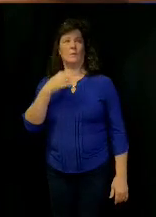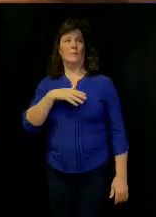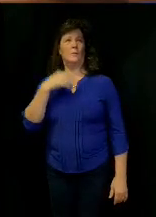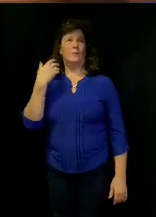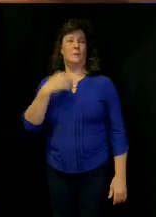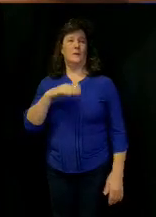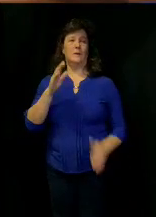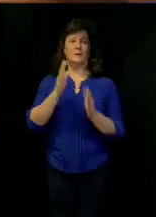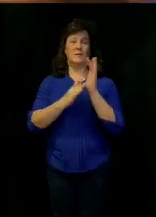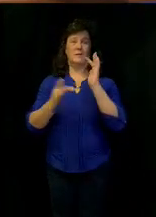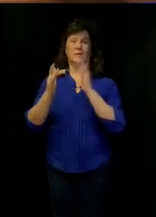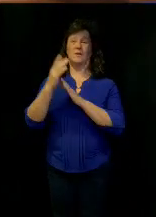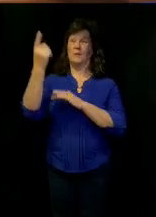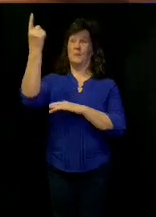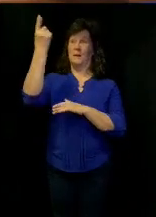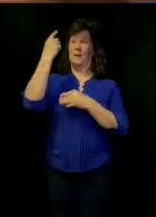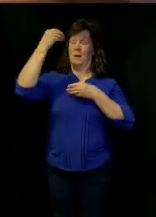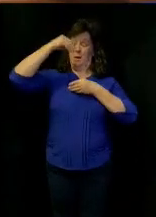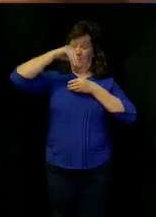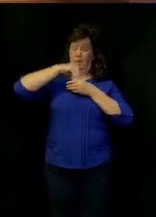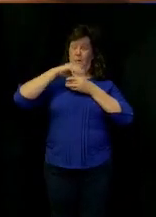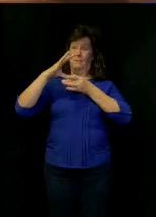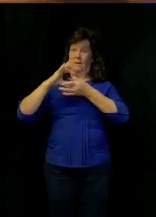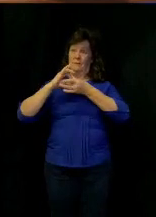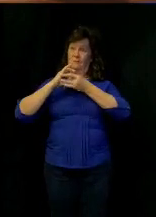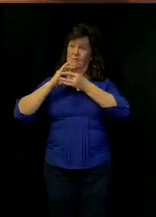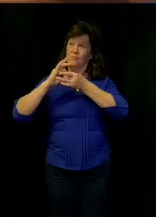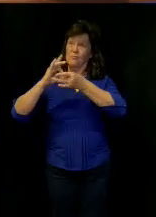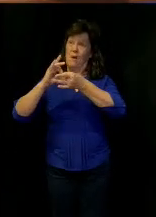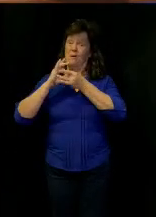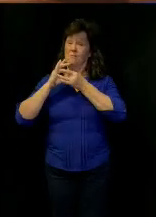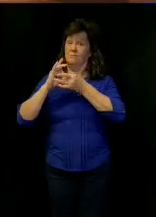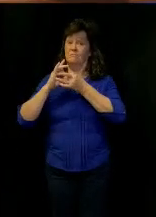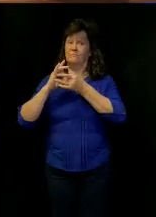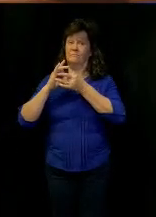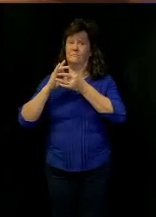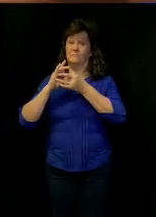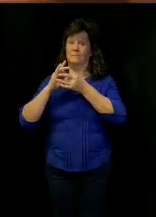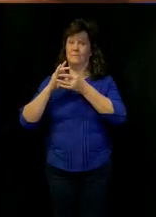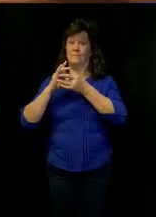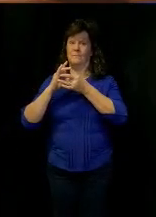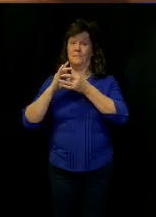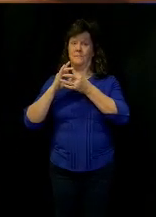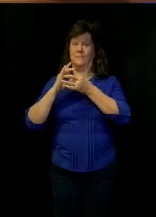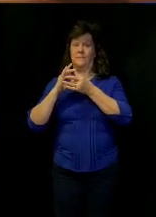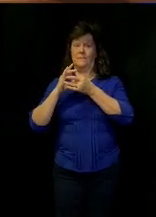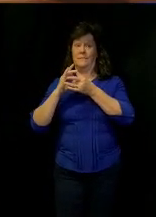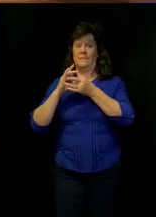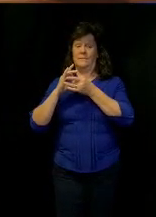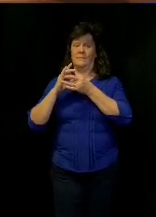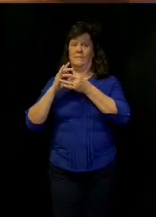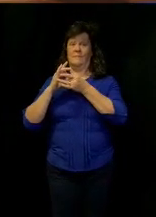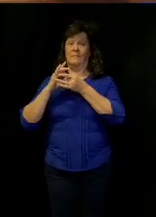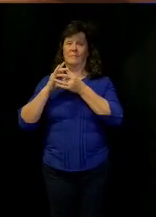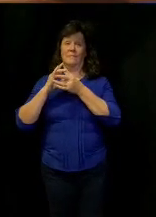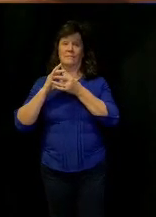So Jesus comes, getting in an earth suit. We're getting ready to celebrate that, Christmas, right? But first, we got to go through Thanksgiving.